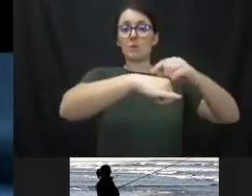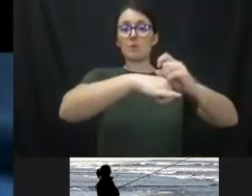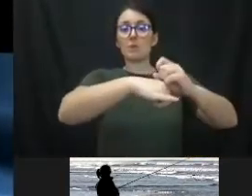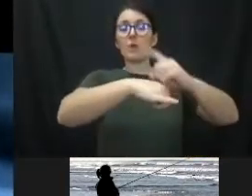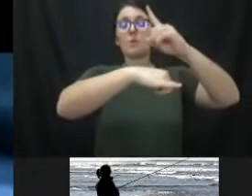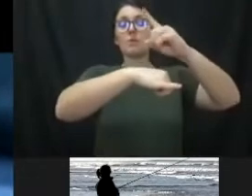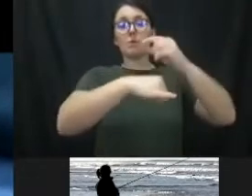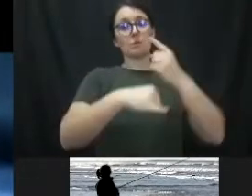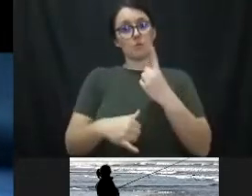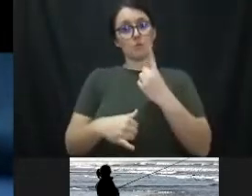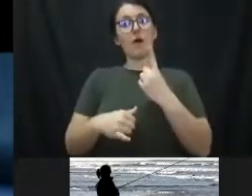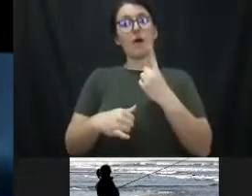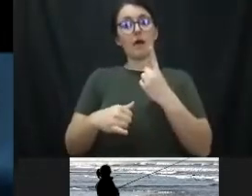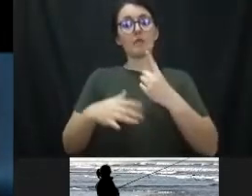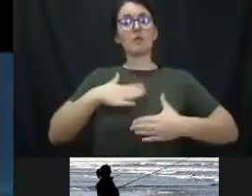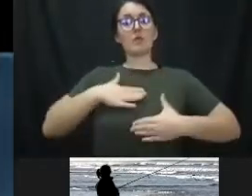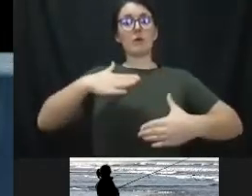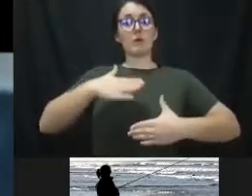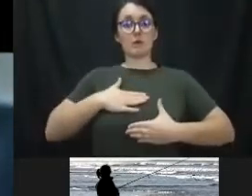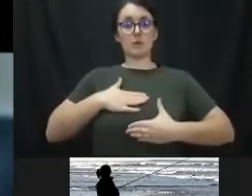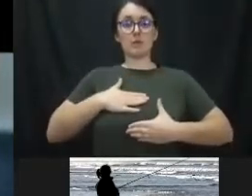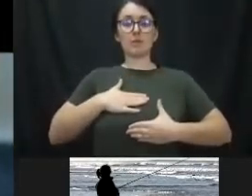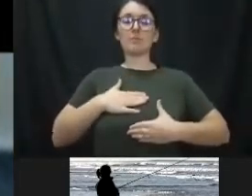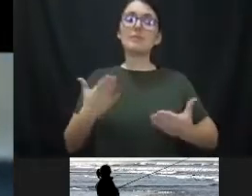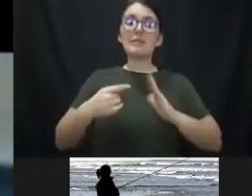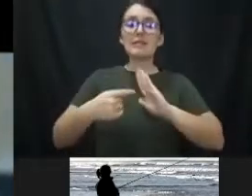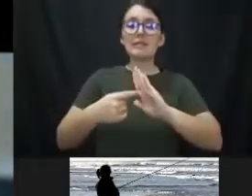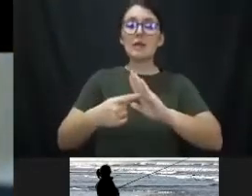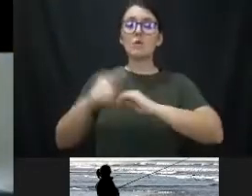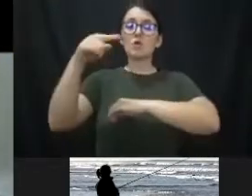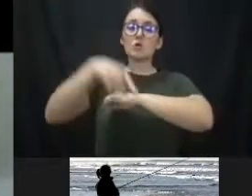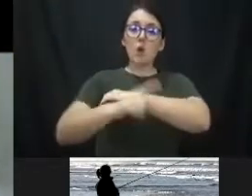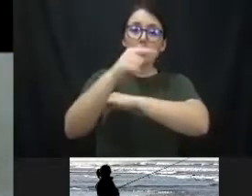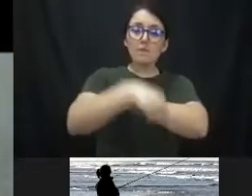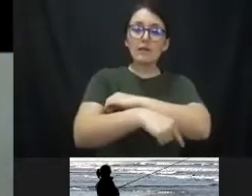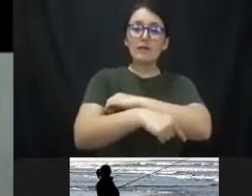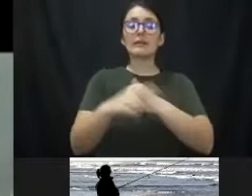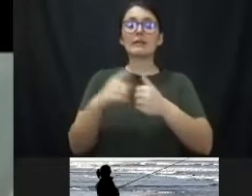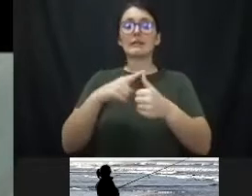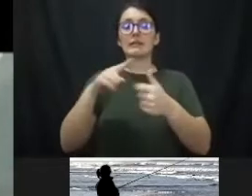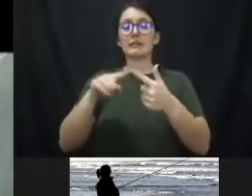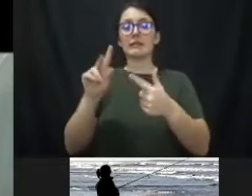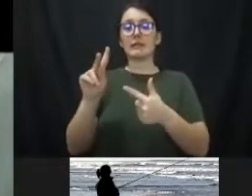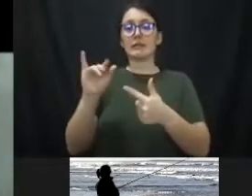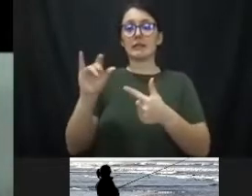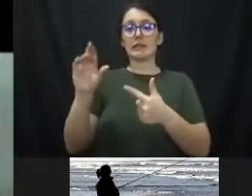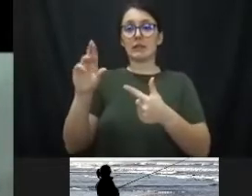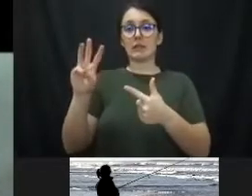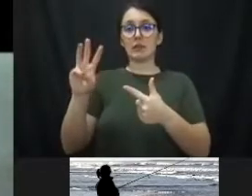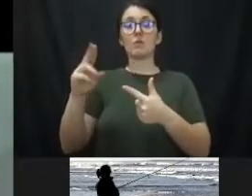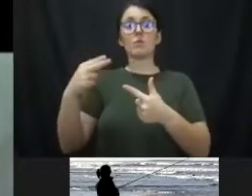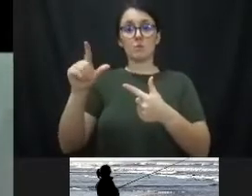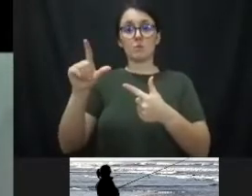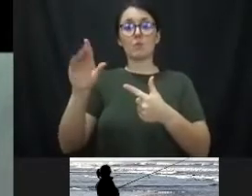any toothed whale, dolphins, killer whales, sperm whales. But if you're a baleen whale,